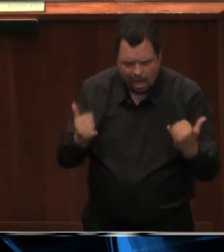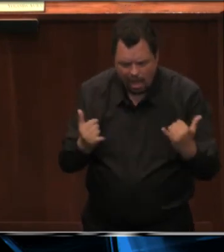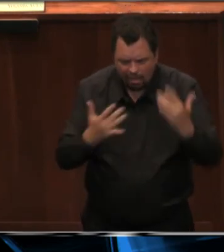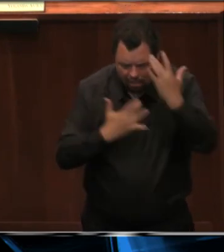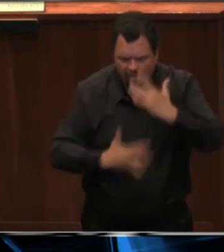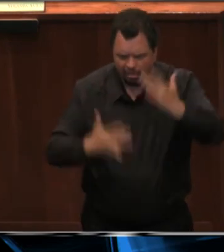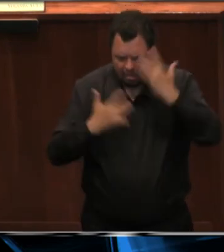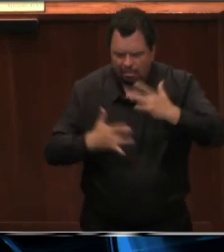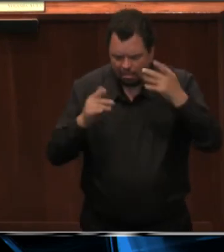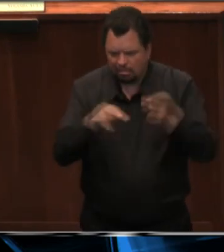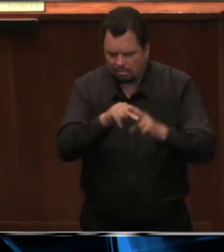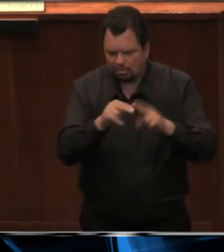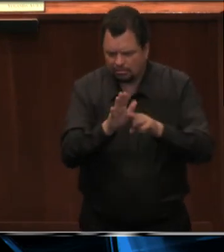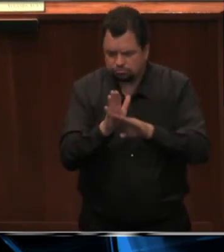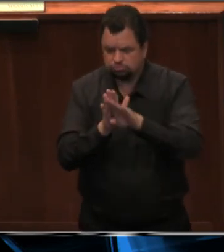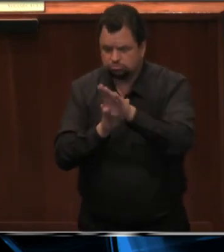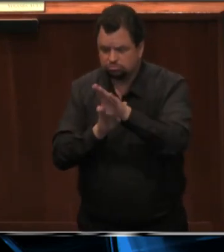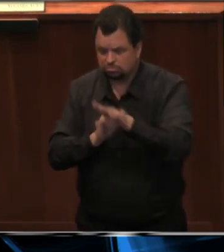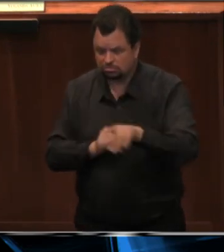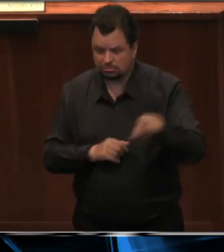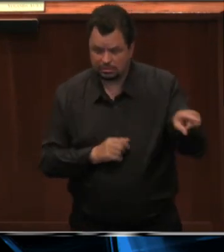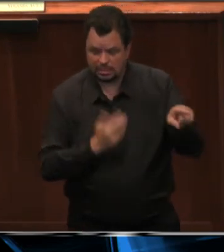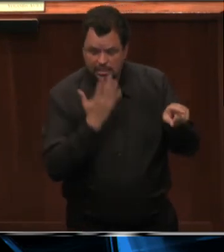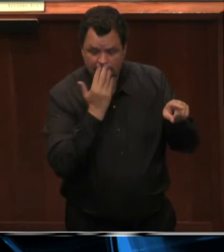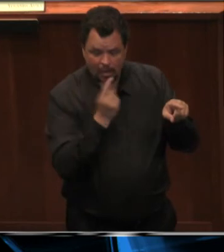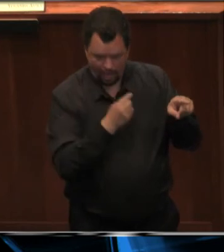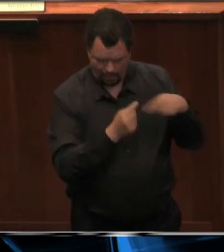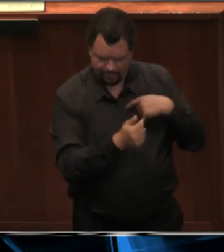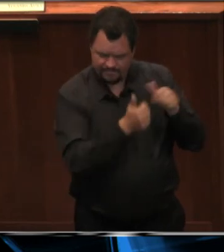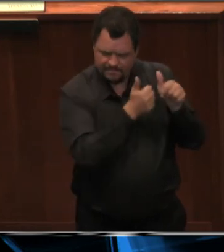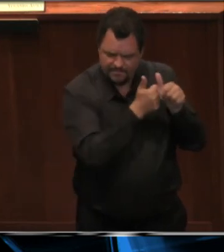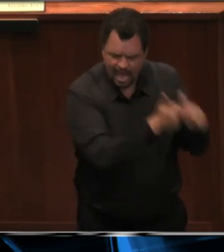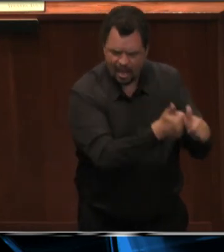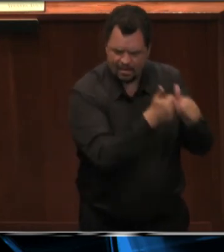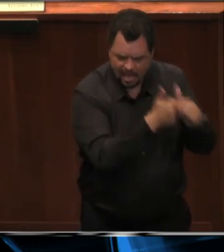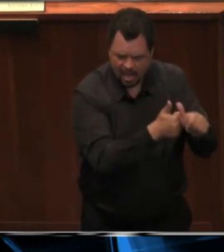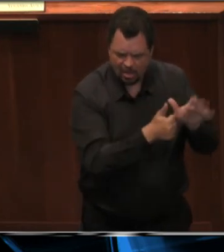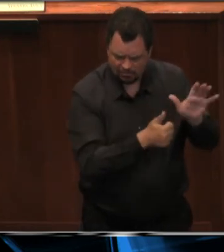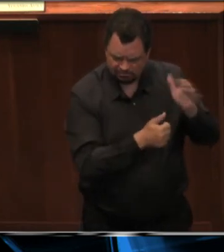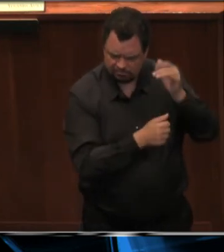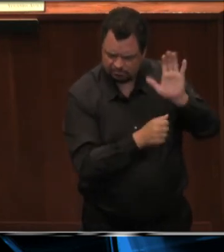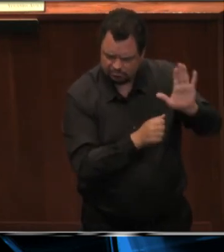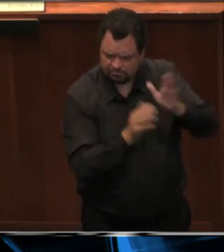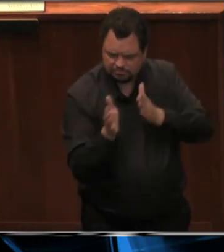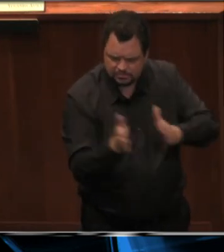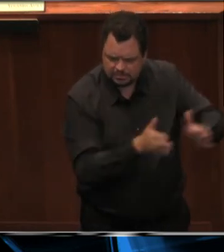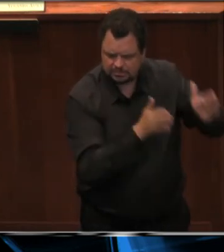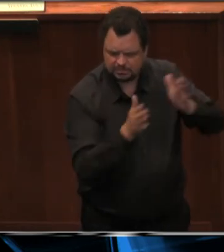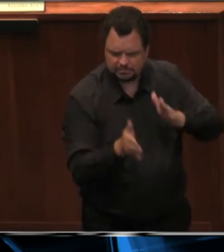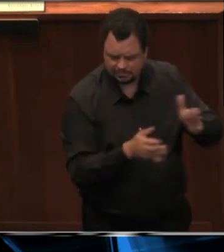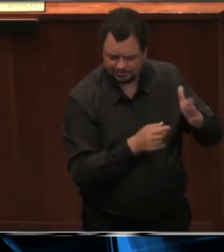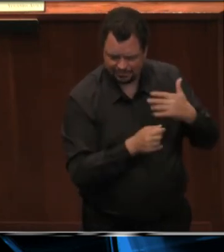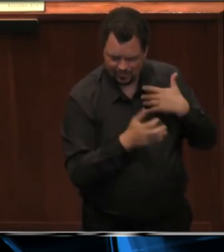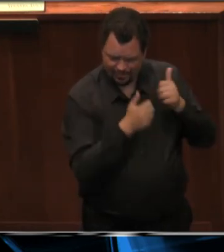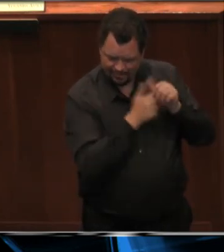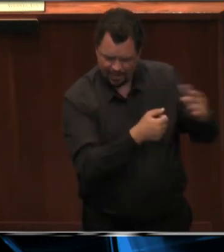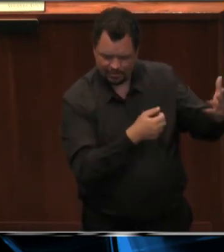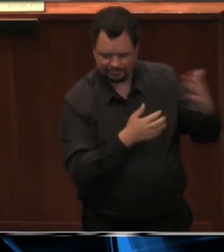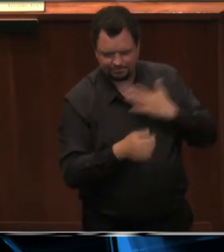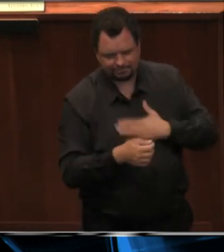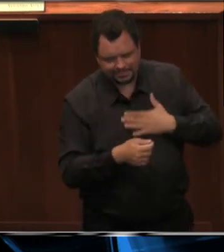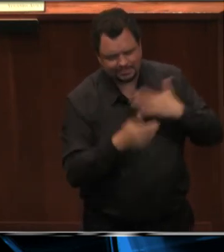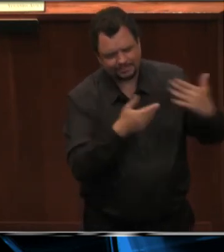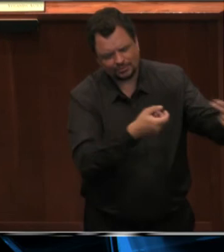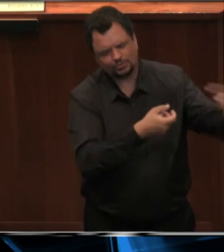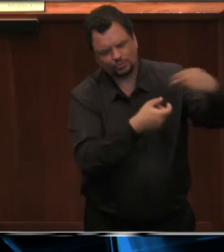other Colorado districts are following suit. Please consider joining this cohort who truly have the best interest of their community,